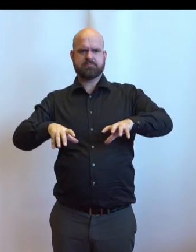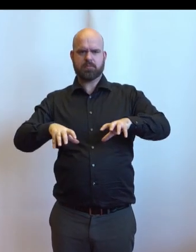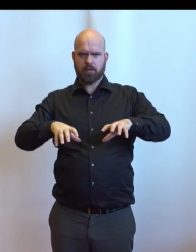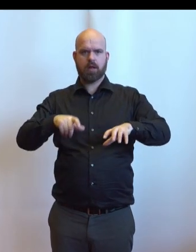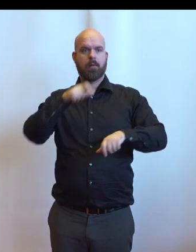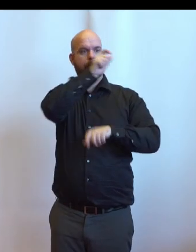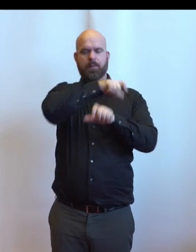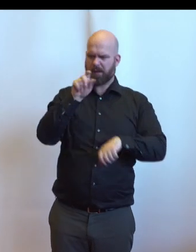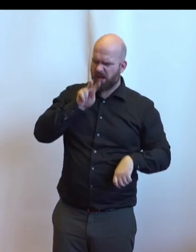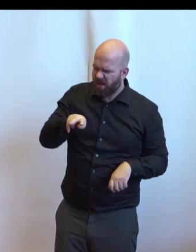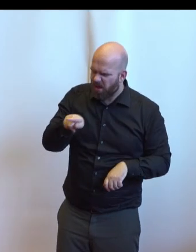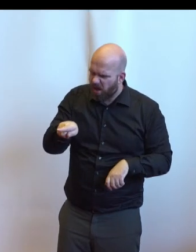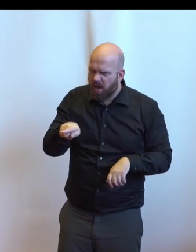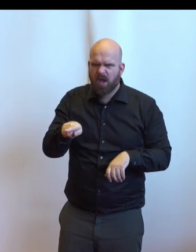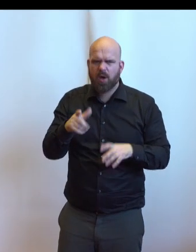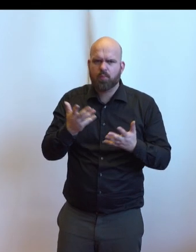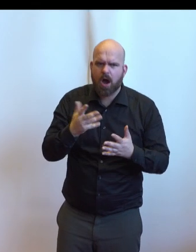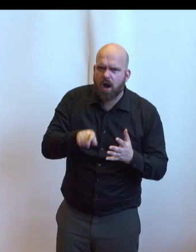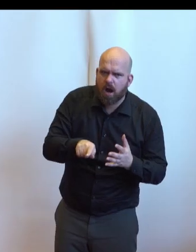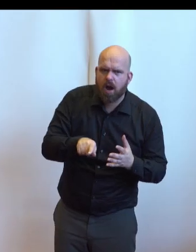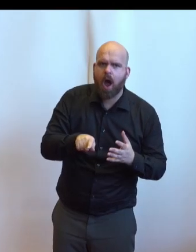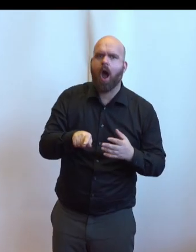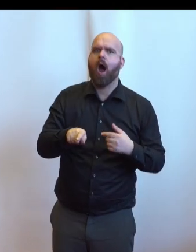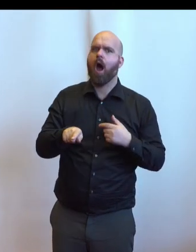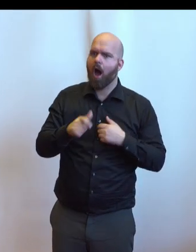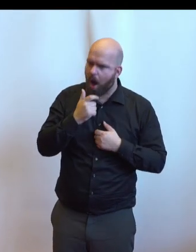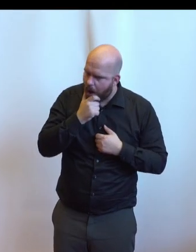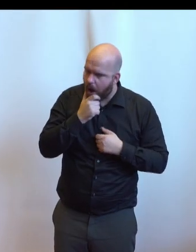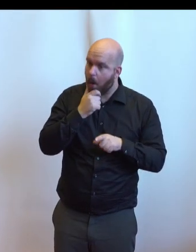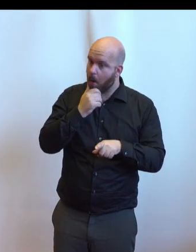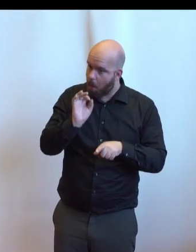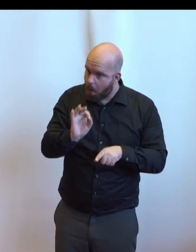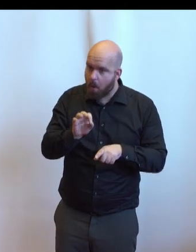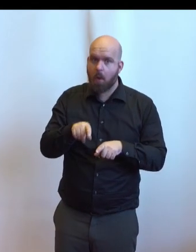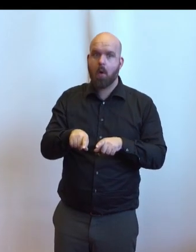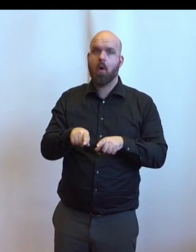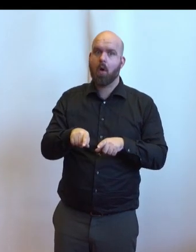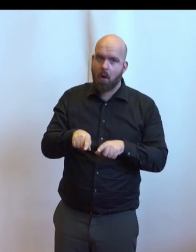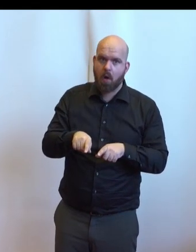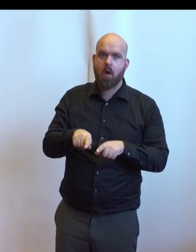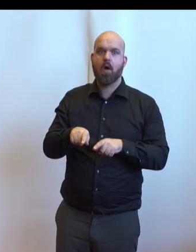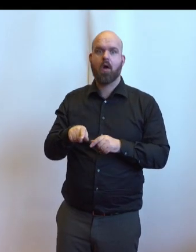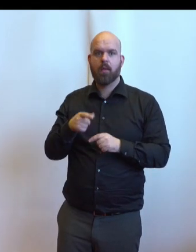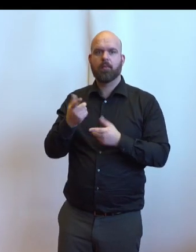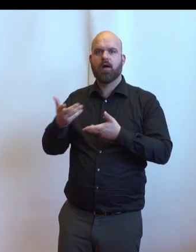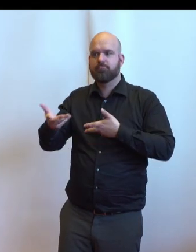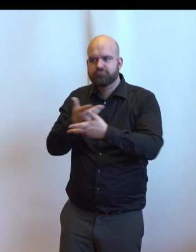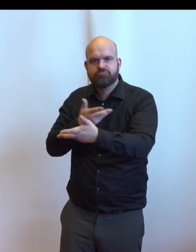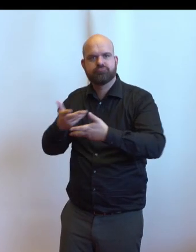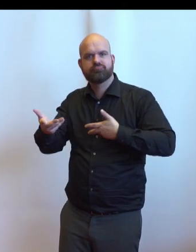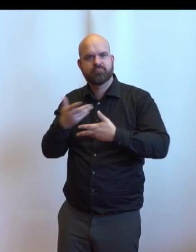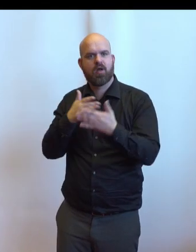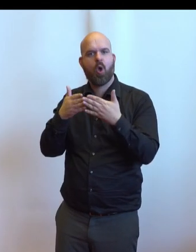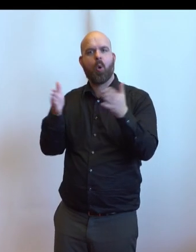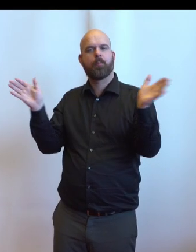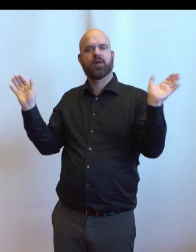people were actually engaged and felt that it was okay to start having conversations about these topics. And I